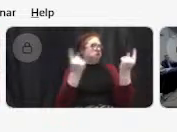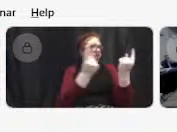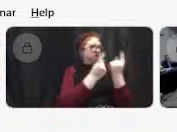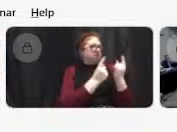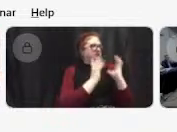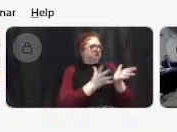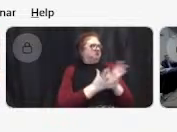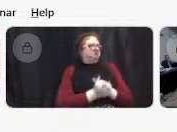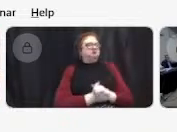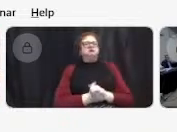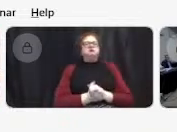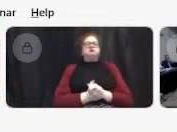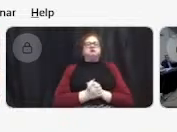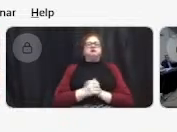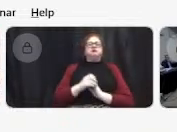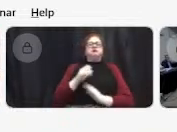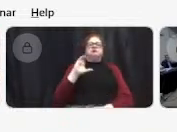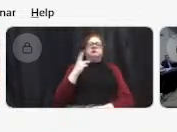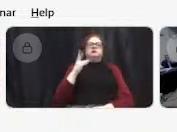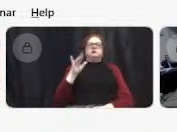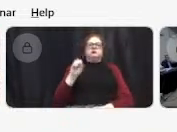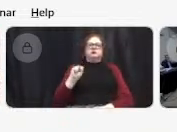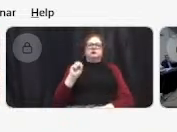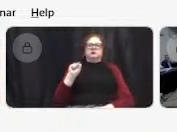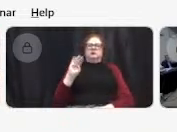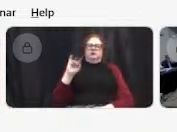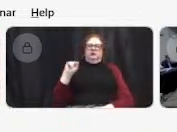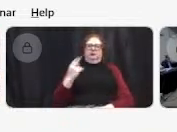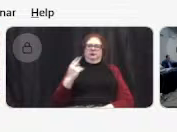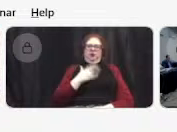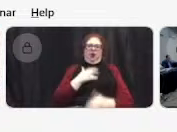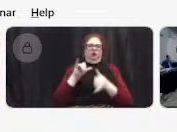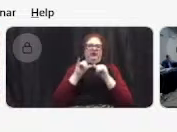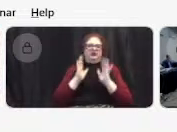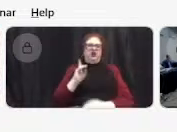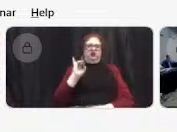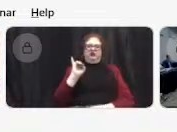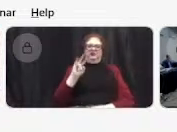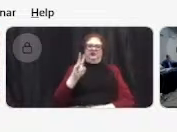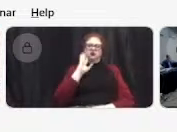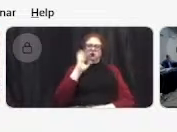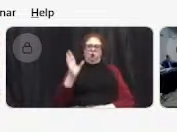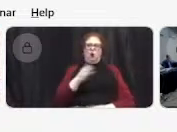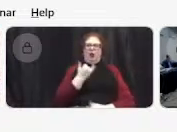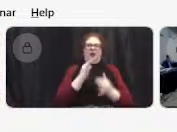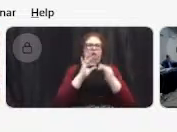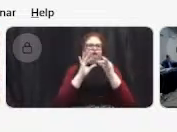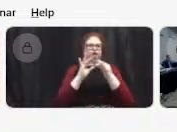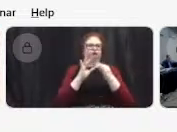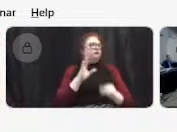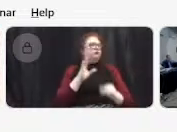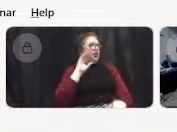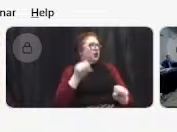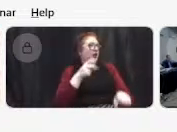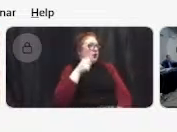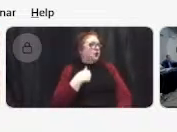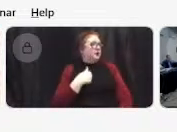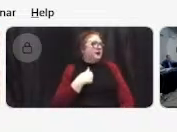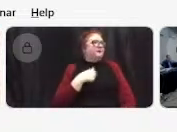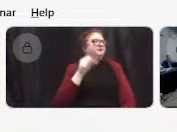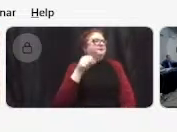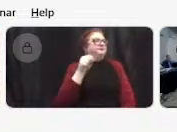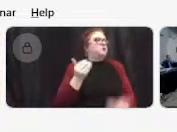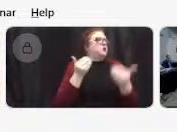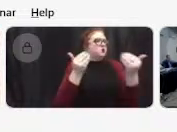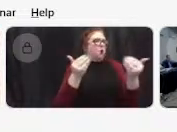will. Mr. Chair, Chris Smith of our engineering division will present this item. Thank you. Can you hear me? Yes, go